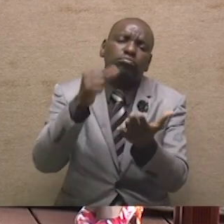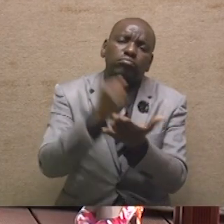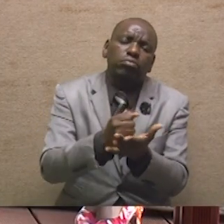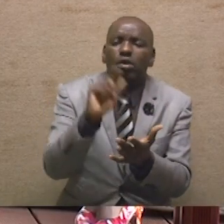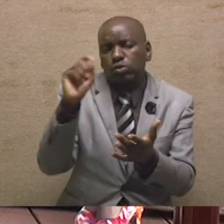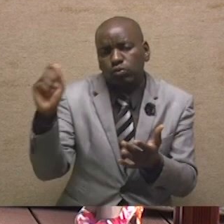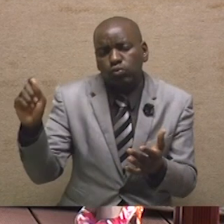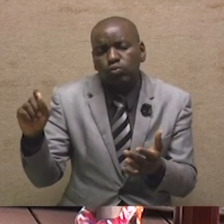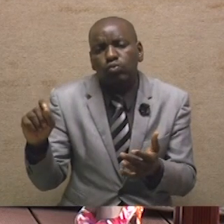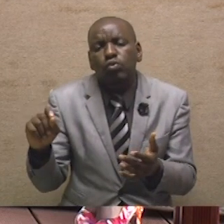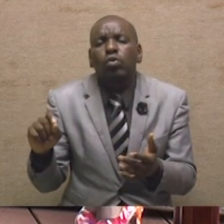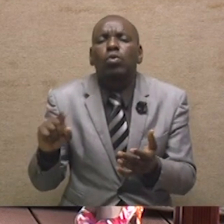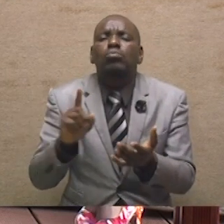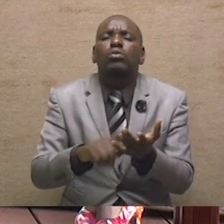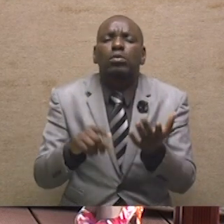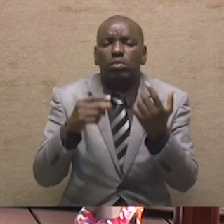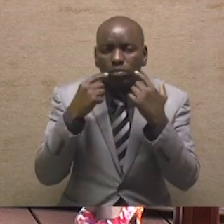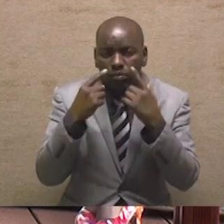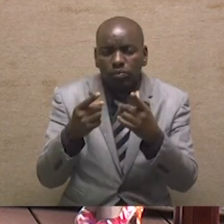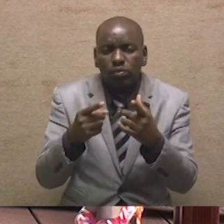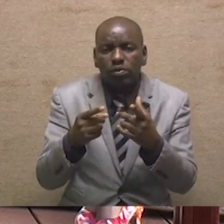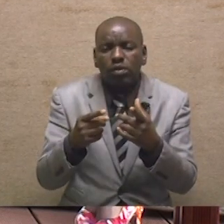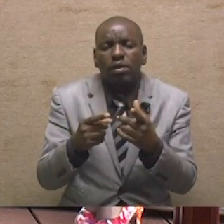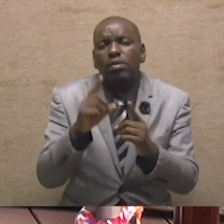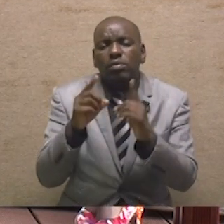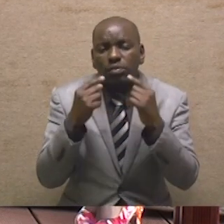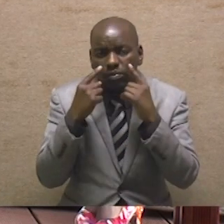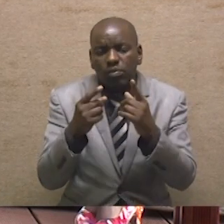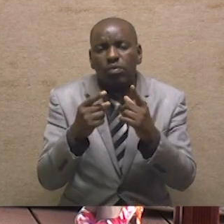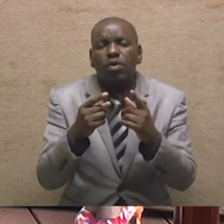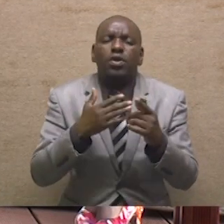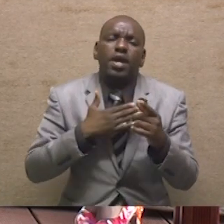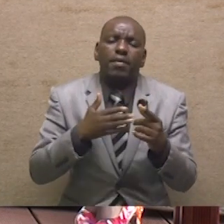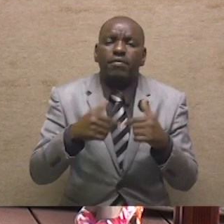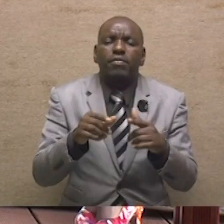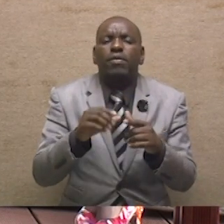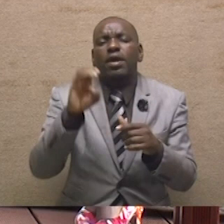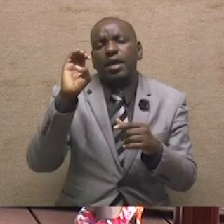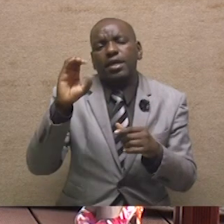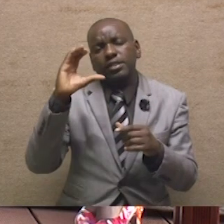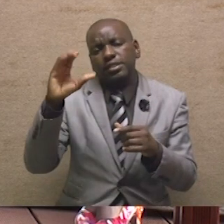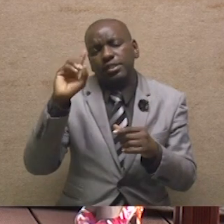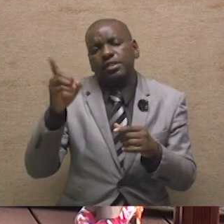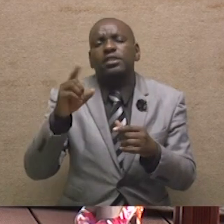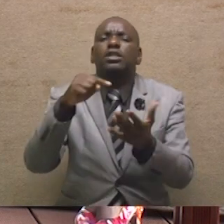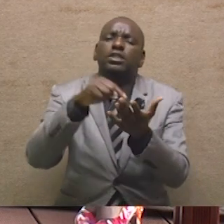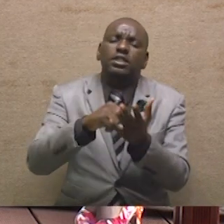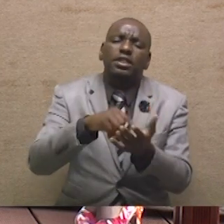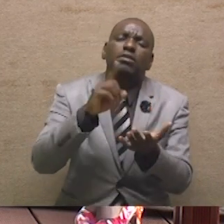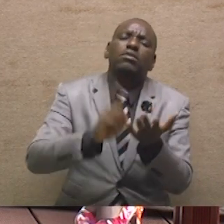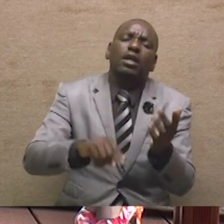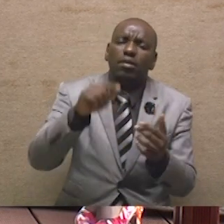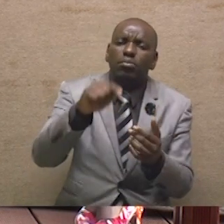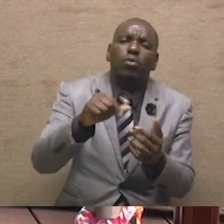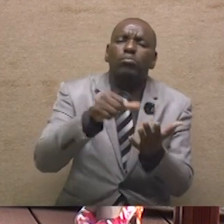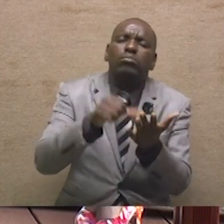a school, you must then consider as a precondition to say you should have an ECD center, or what? Should start at ECD or